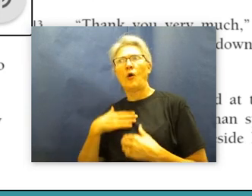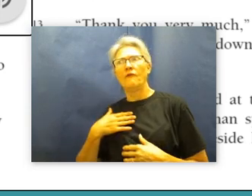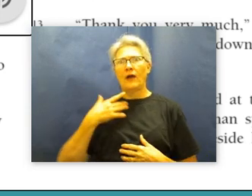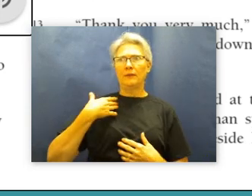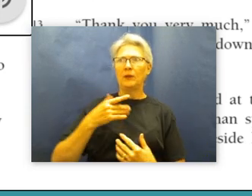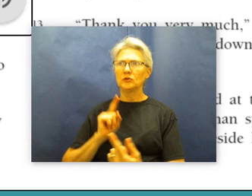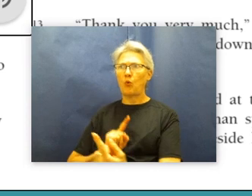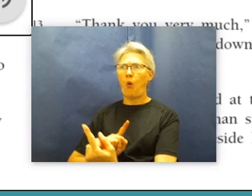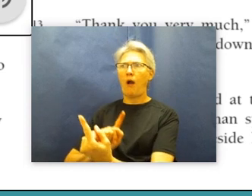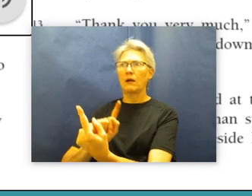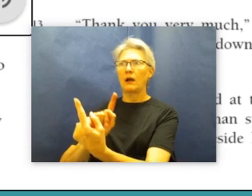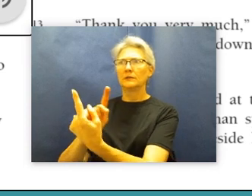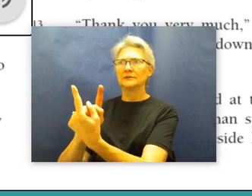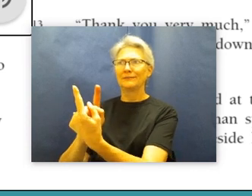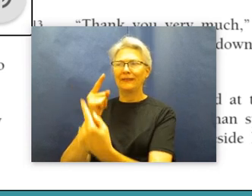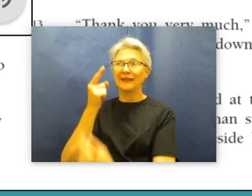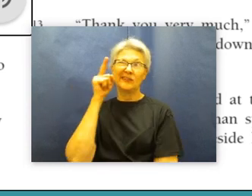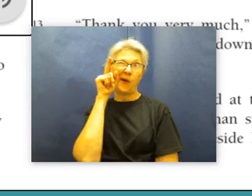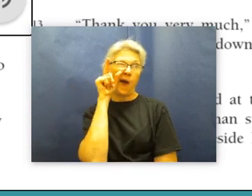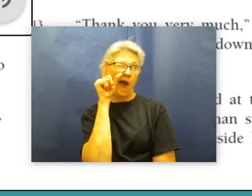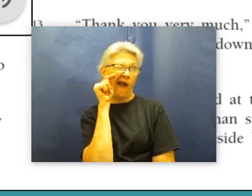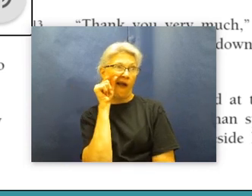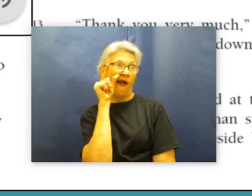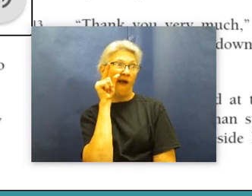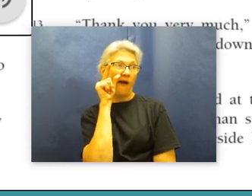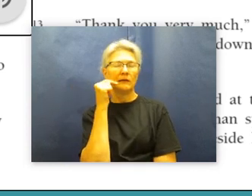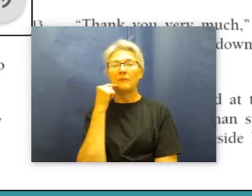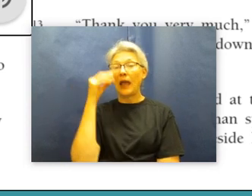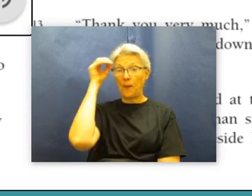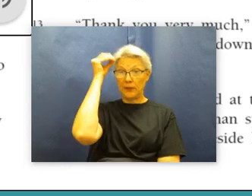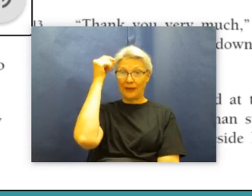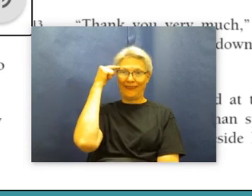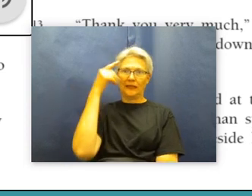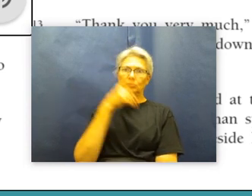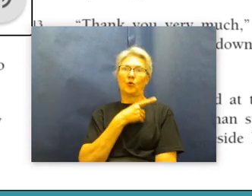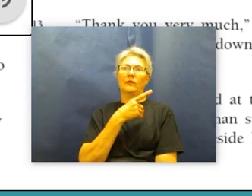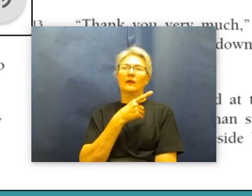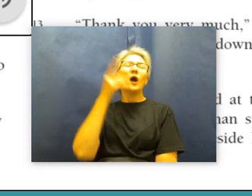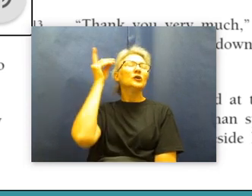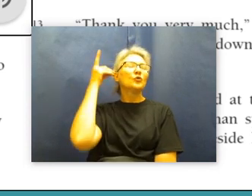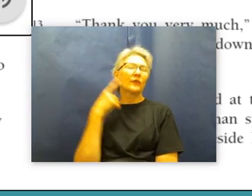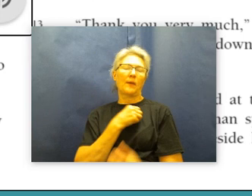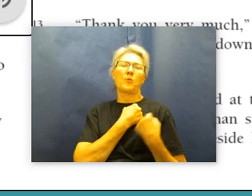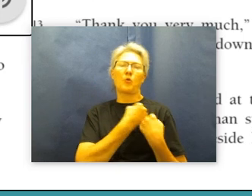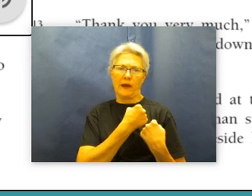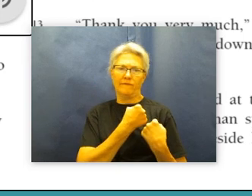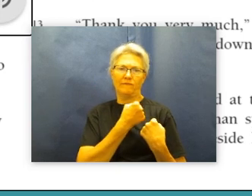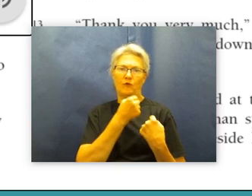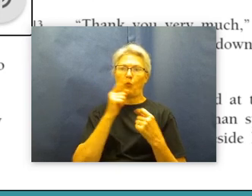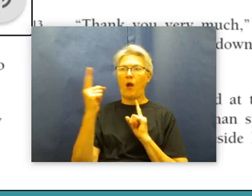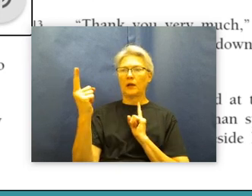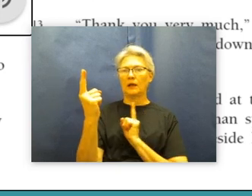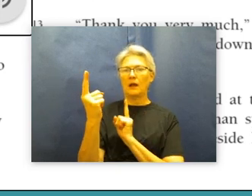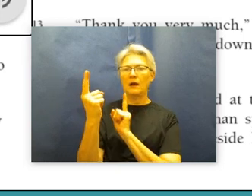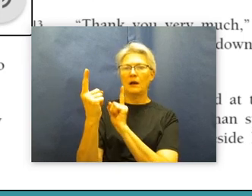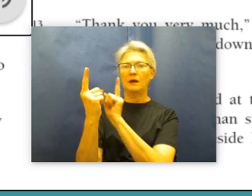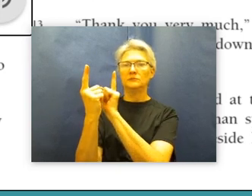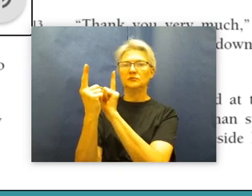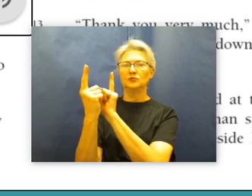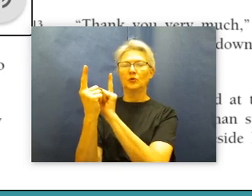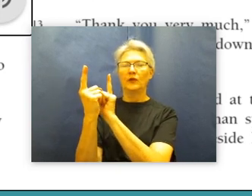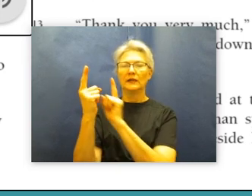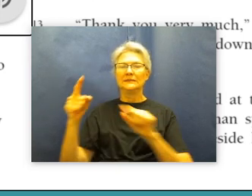to something that just winked at me. So, in my opinion, I think Dorothy is brave for walking up to it. Another